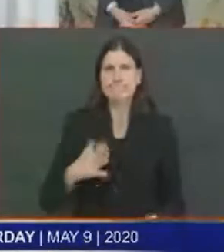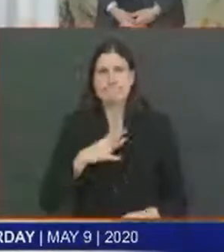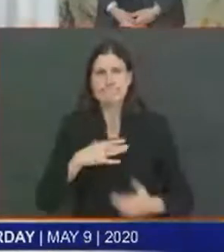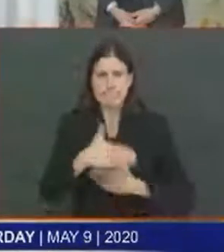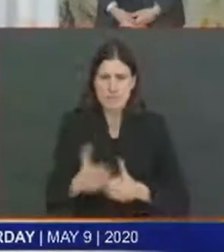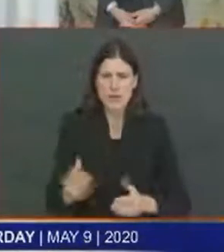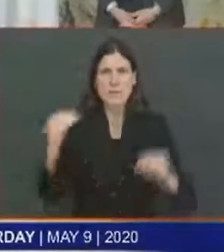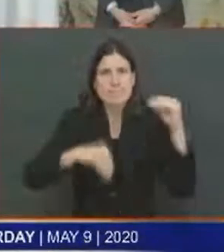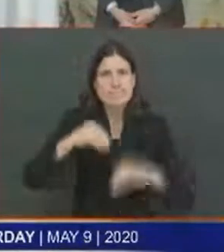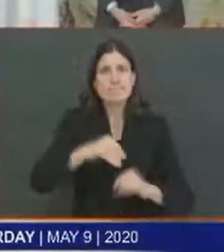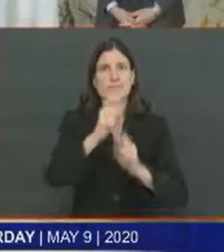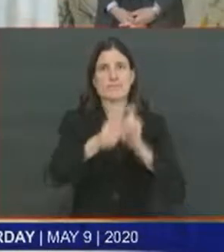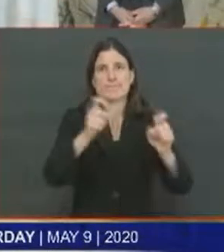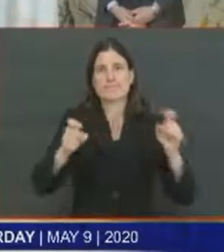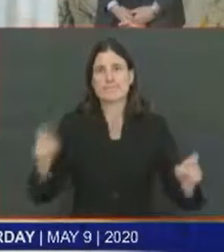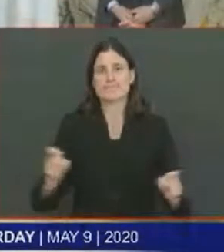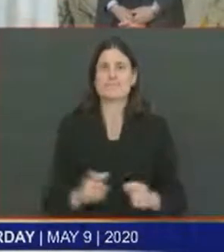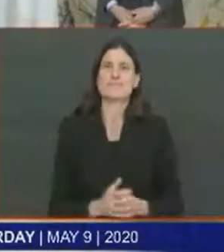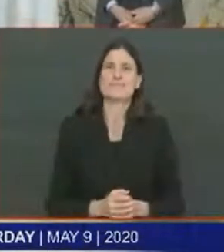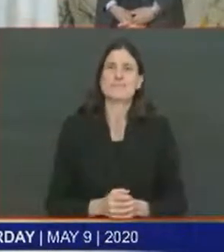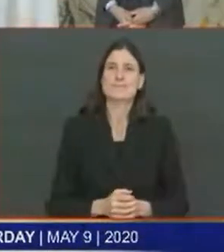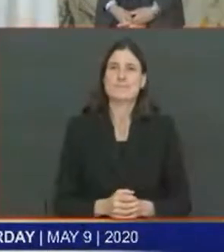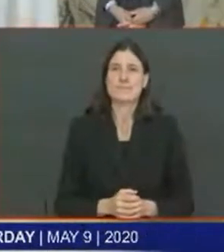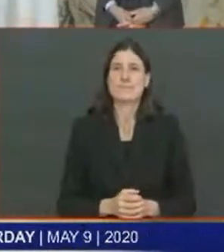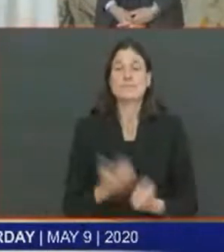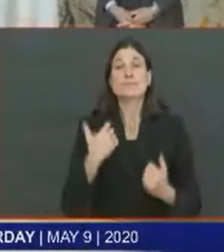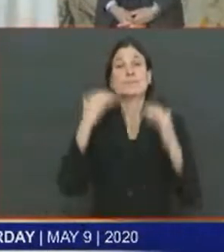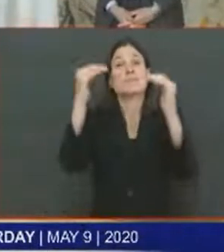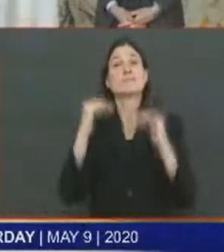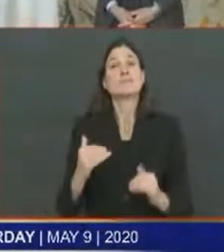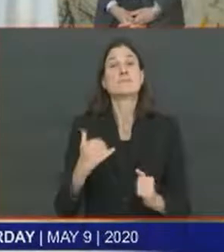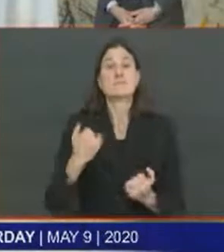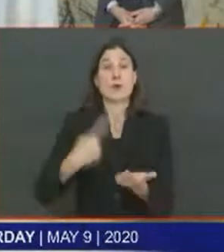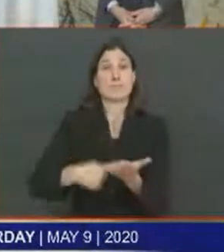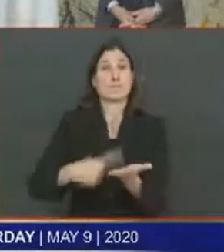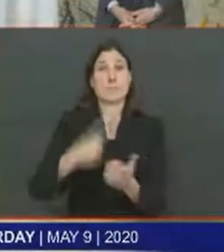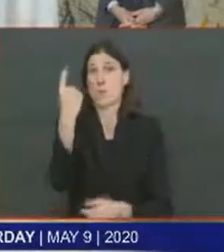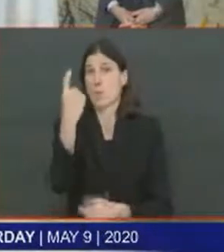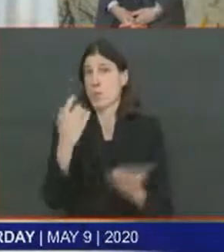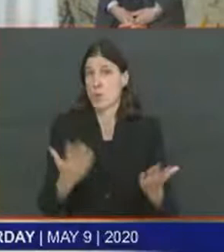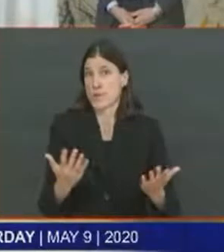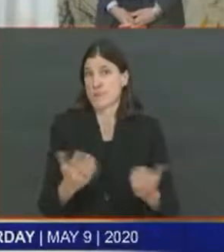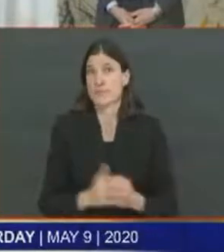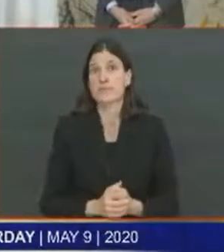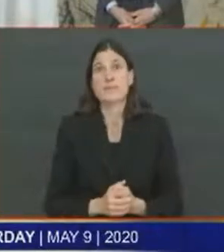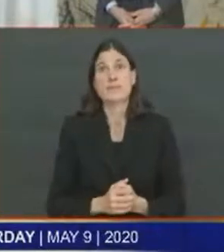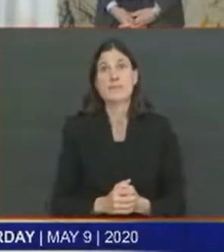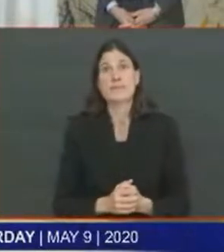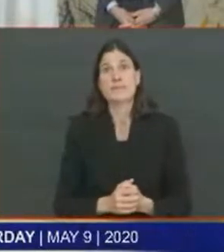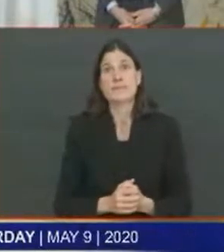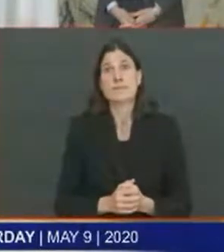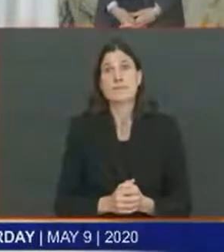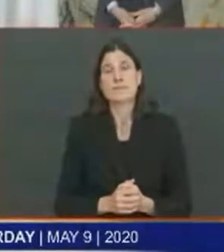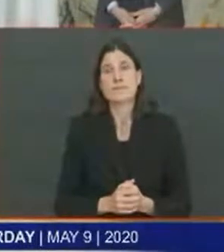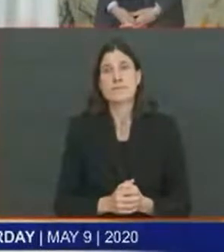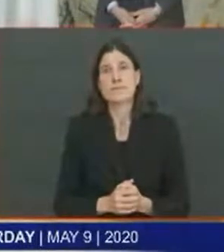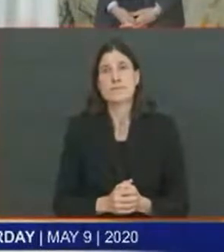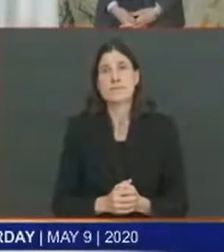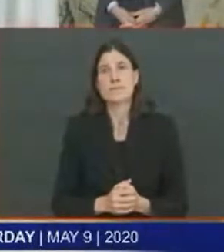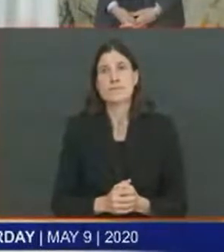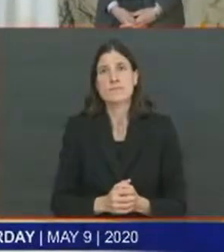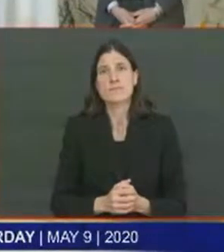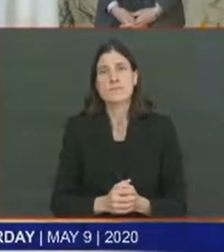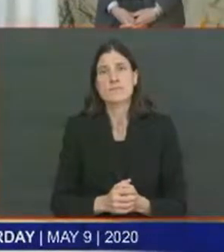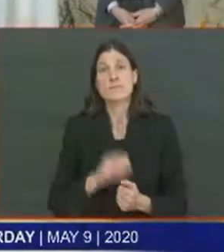Finally, last announcement, I want to just take a moment to once again, as I've done a few times,